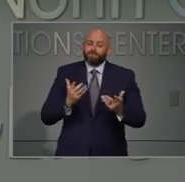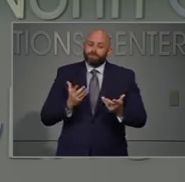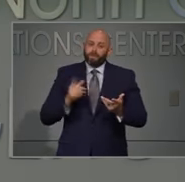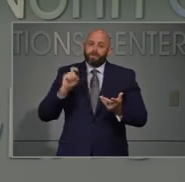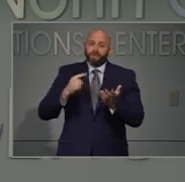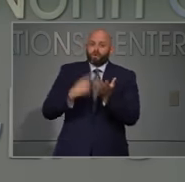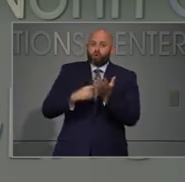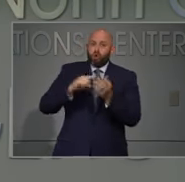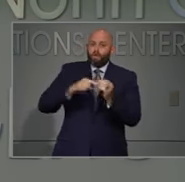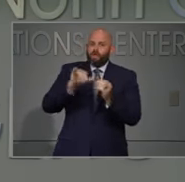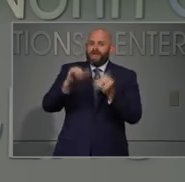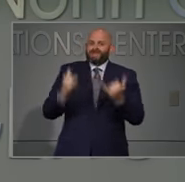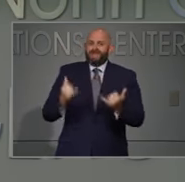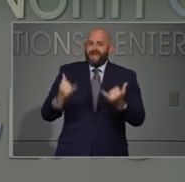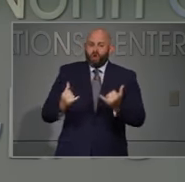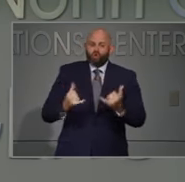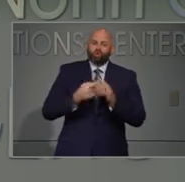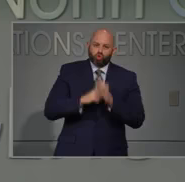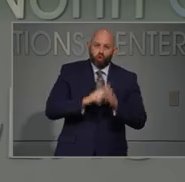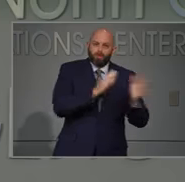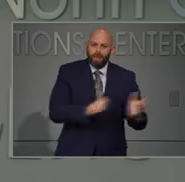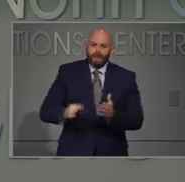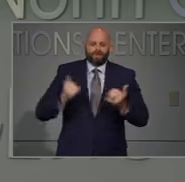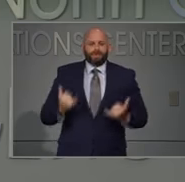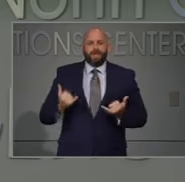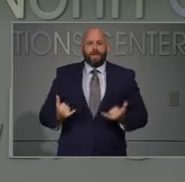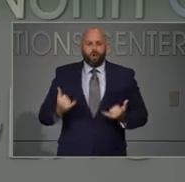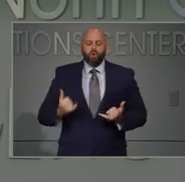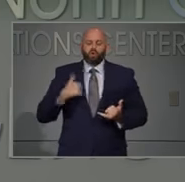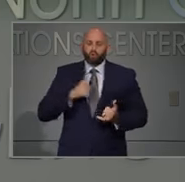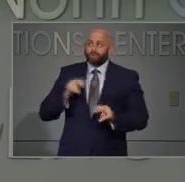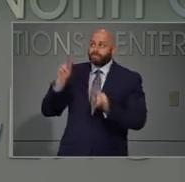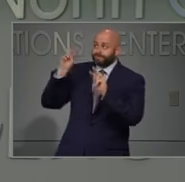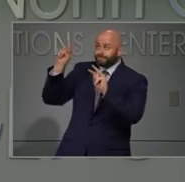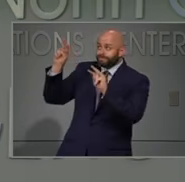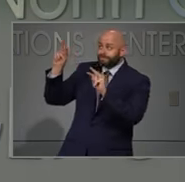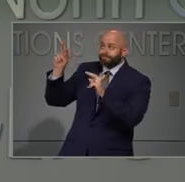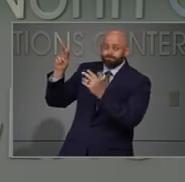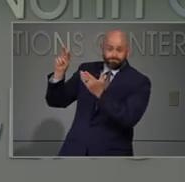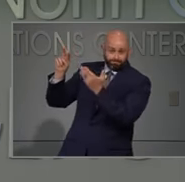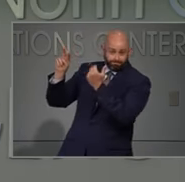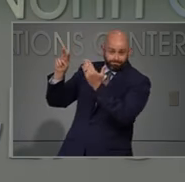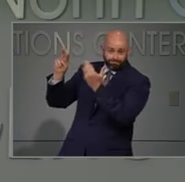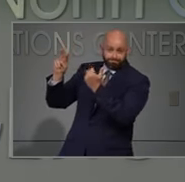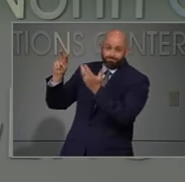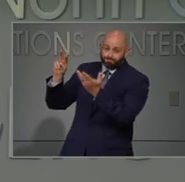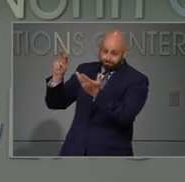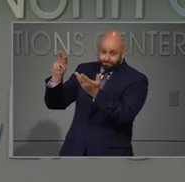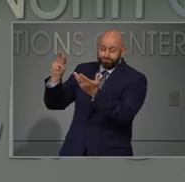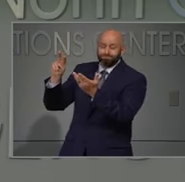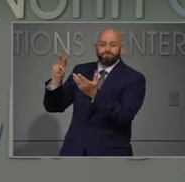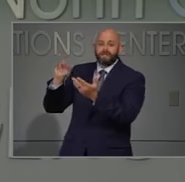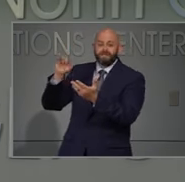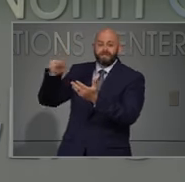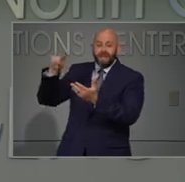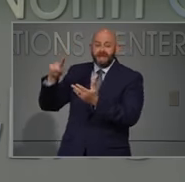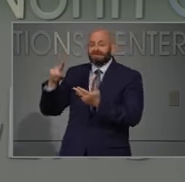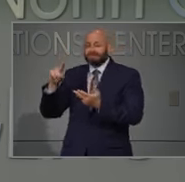about that now and begin that process. So we would look forward to hearing from them on that. But if they're going to continue with this